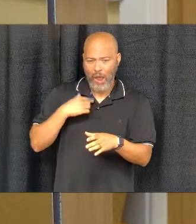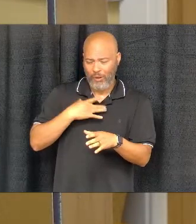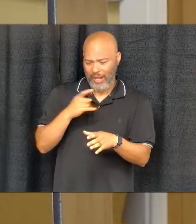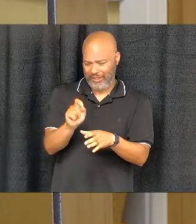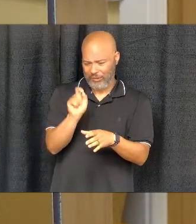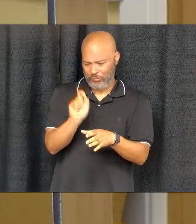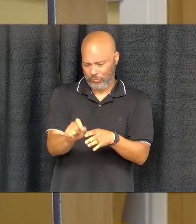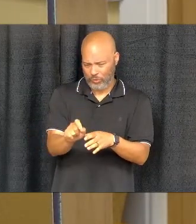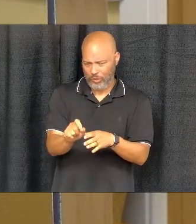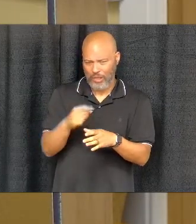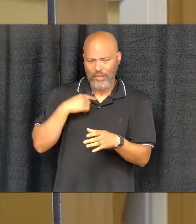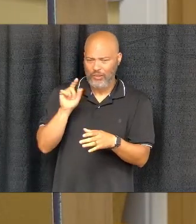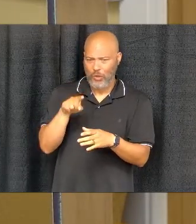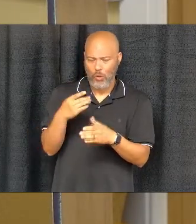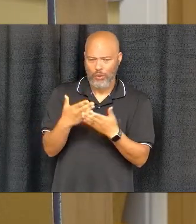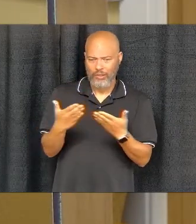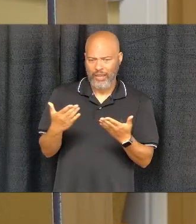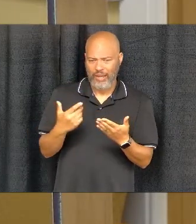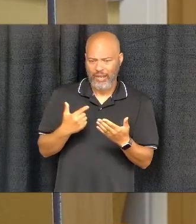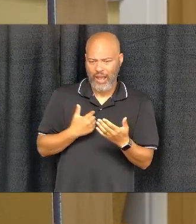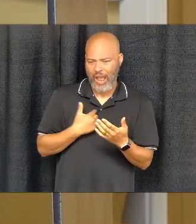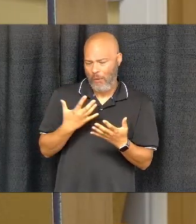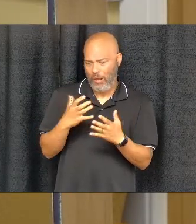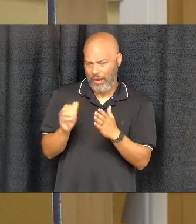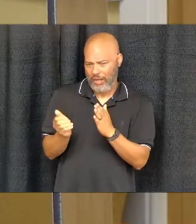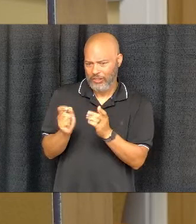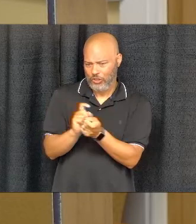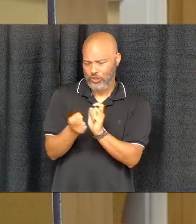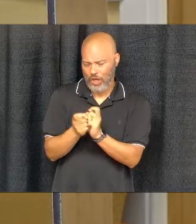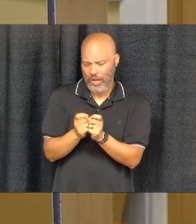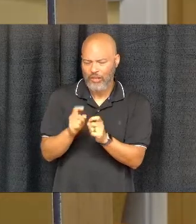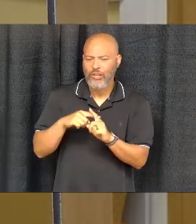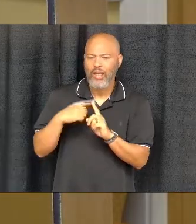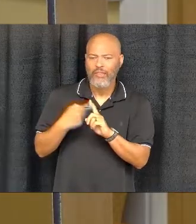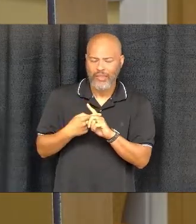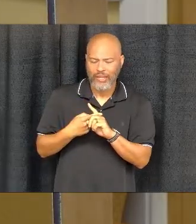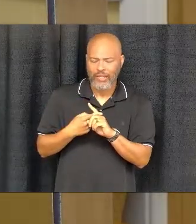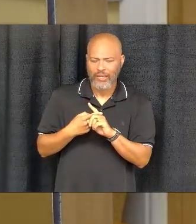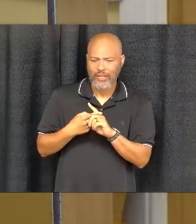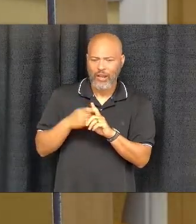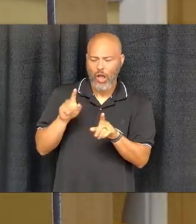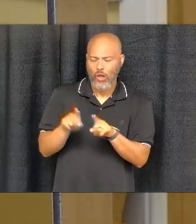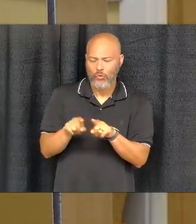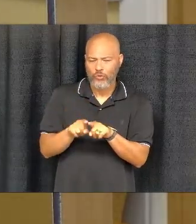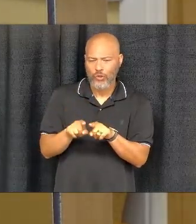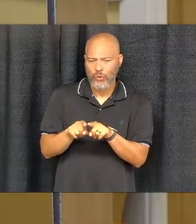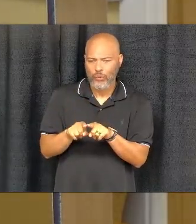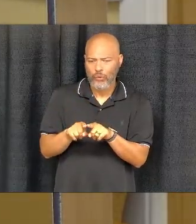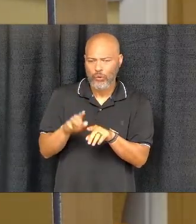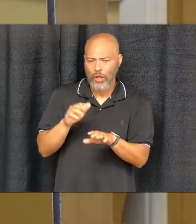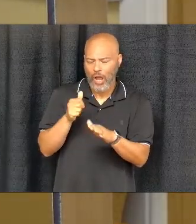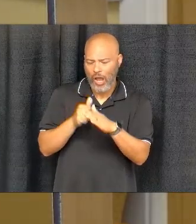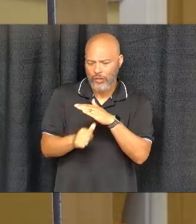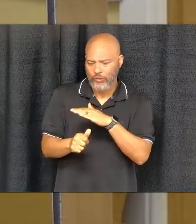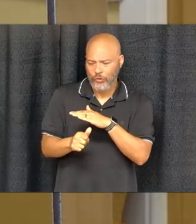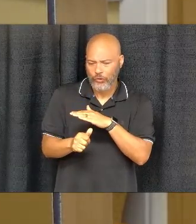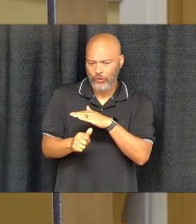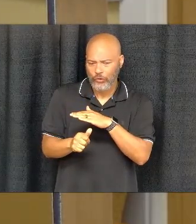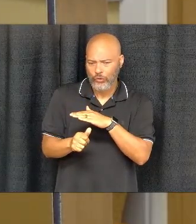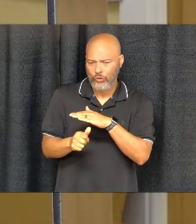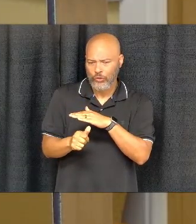there. That's the only amendment I would be making there. And then also under the